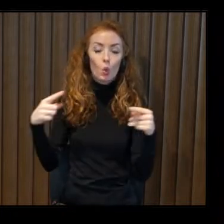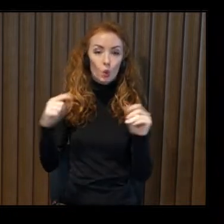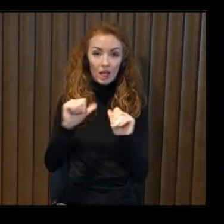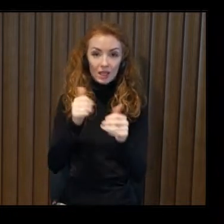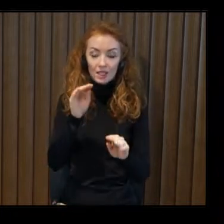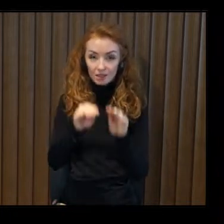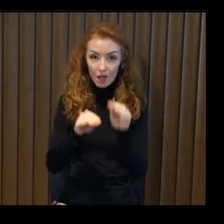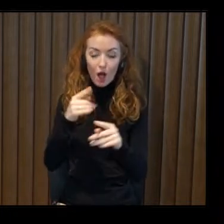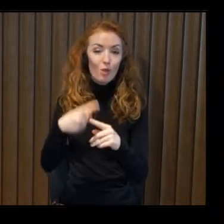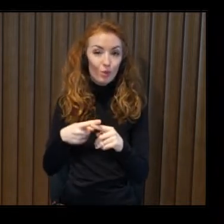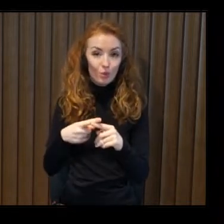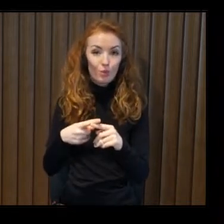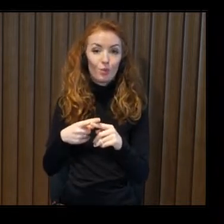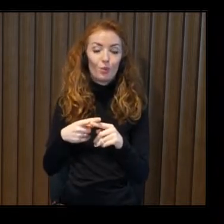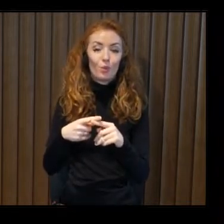lot of people are usually